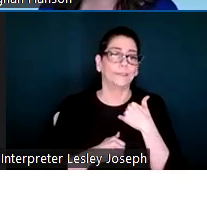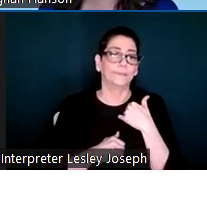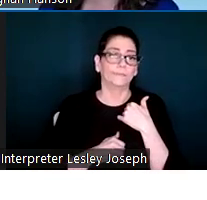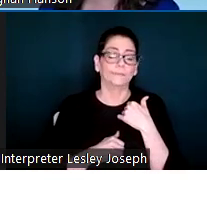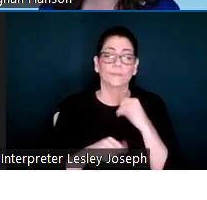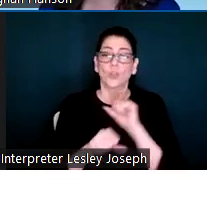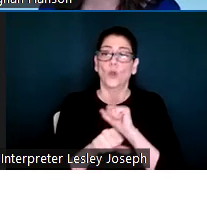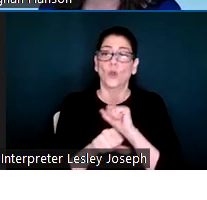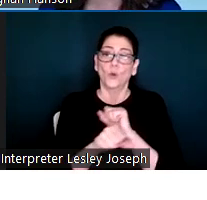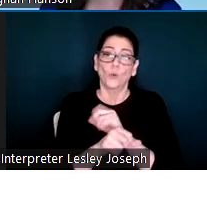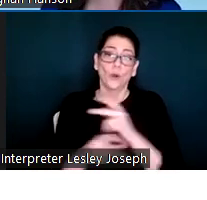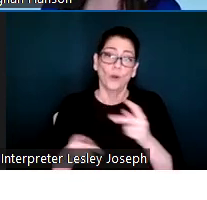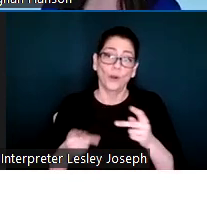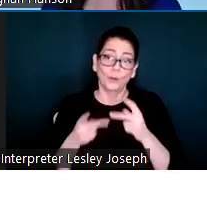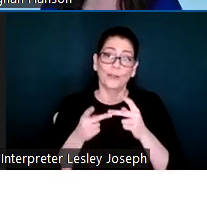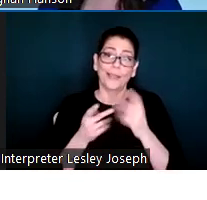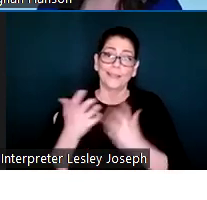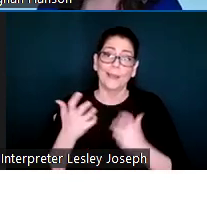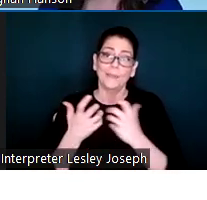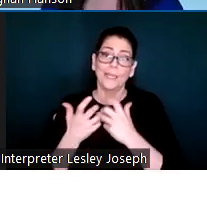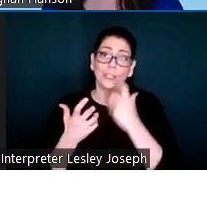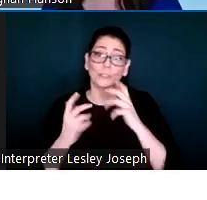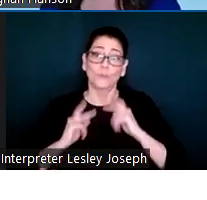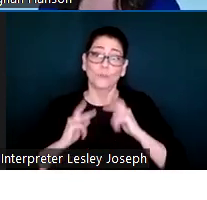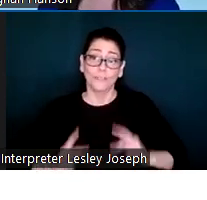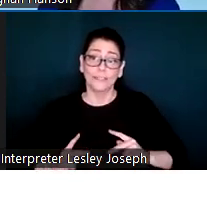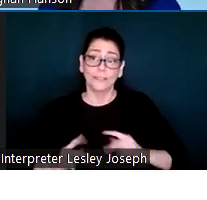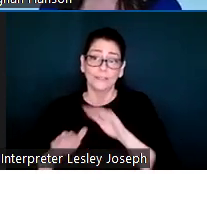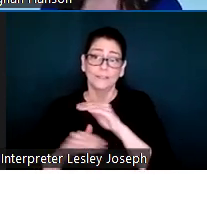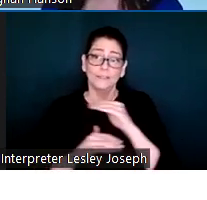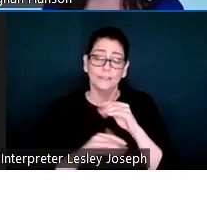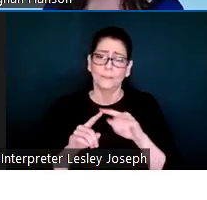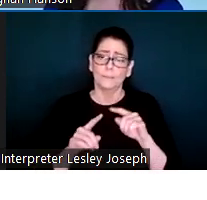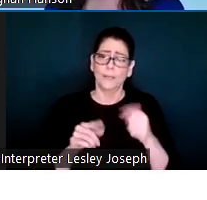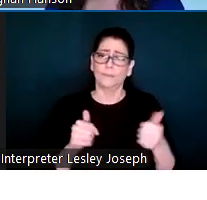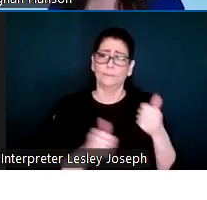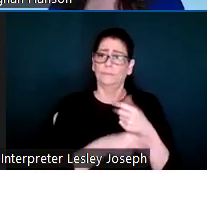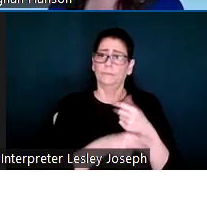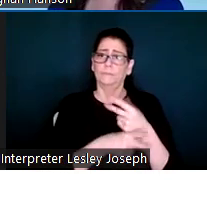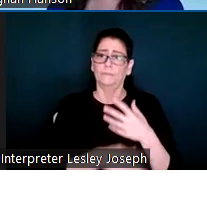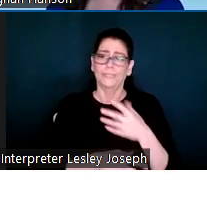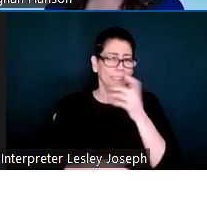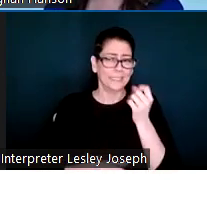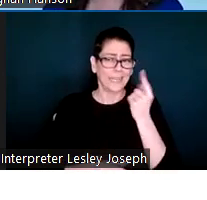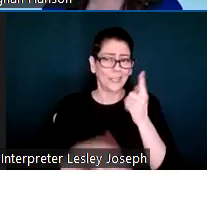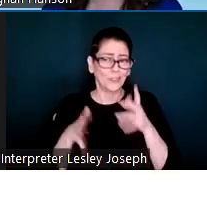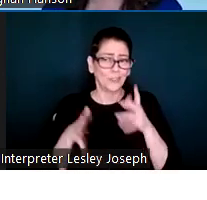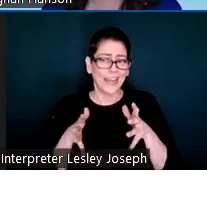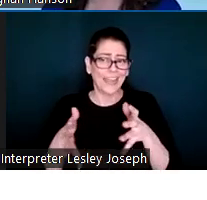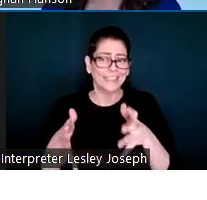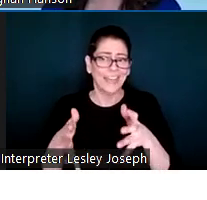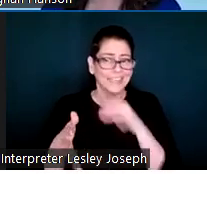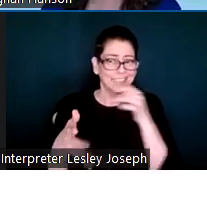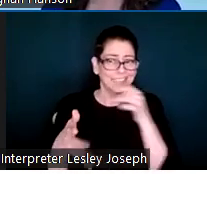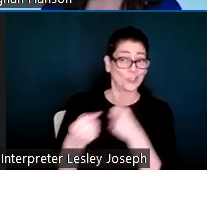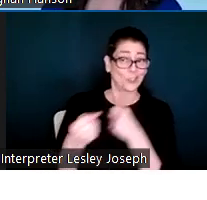workplace accommodations in place for her physical limitations, but her supervisor didn't really understand anxiety or support her in that or